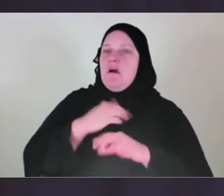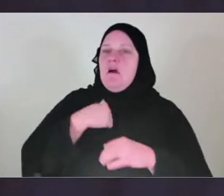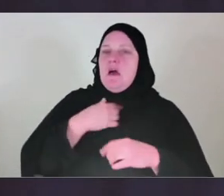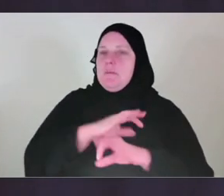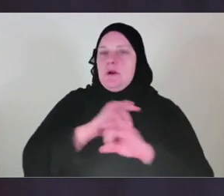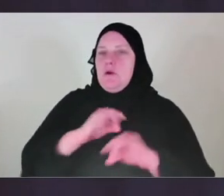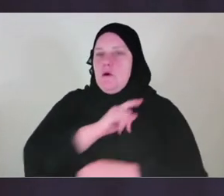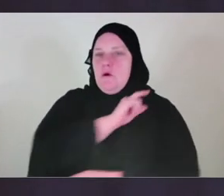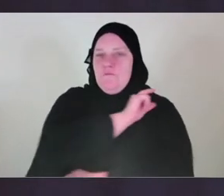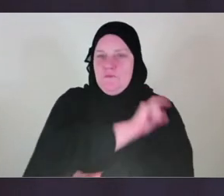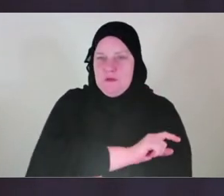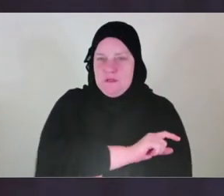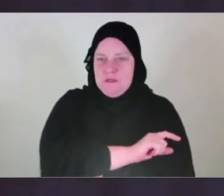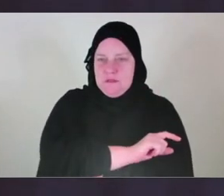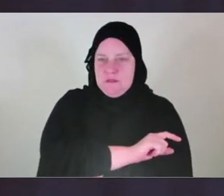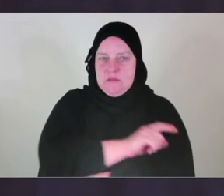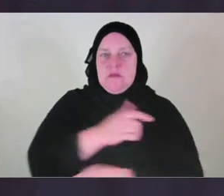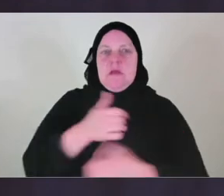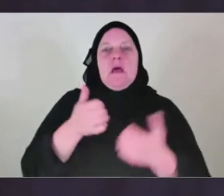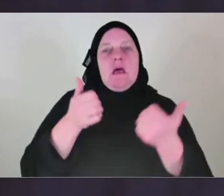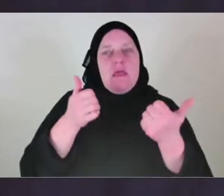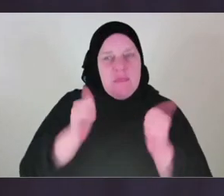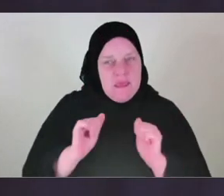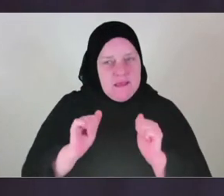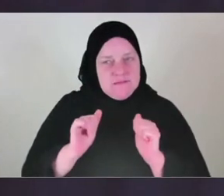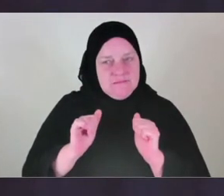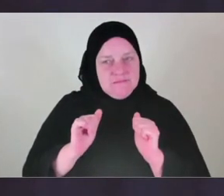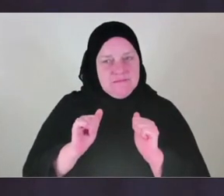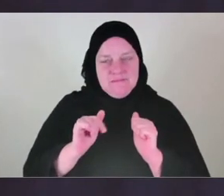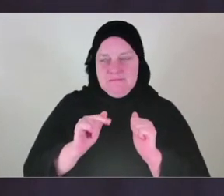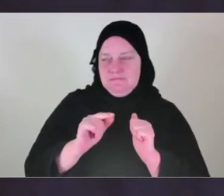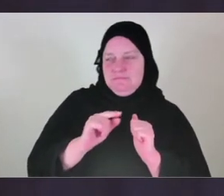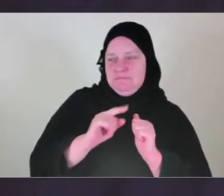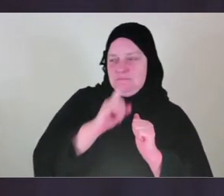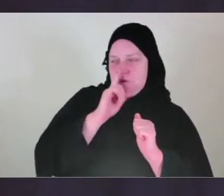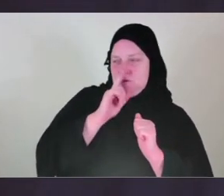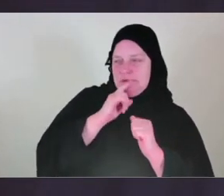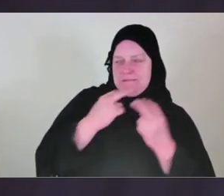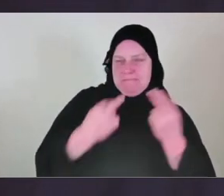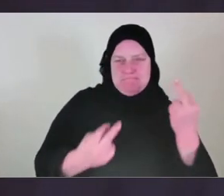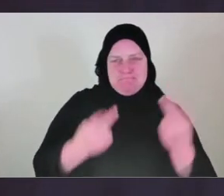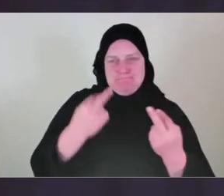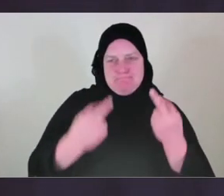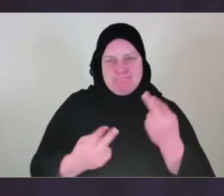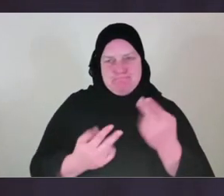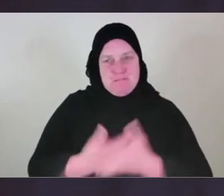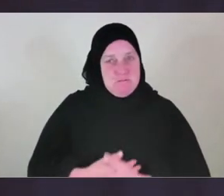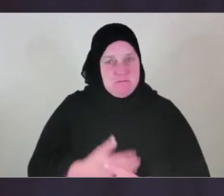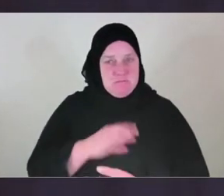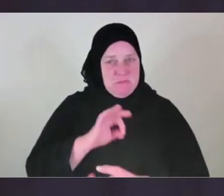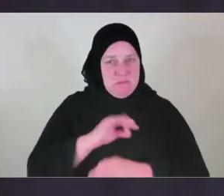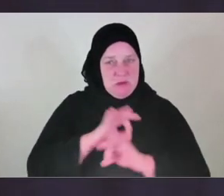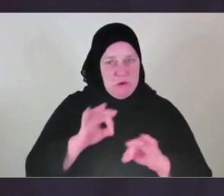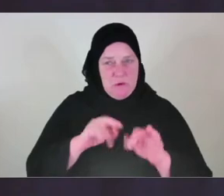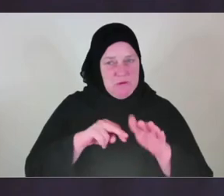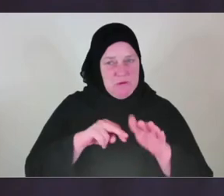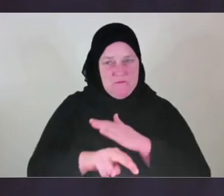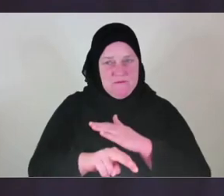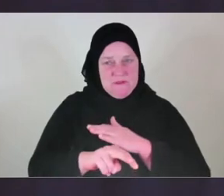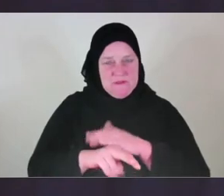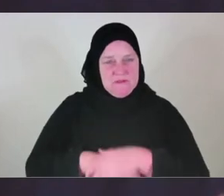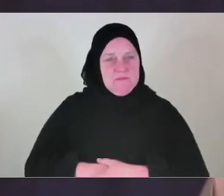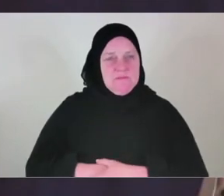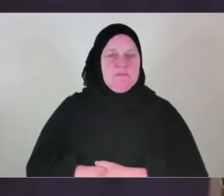then the final one. Notice from bit to bit, he said, what do you say about the